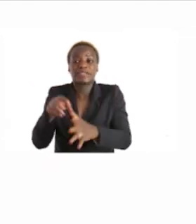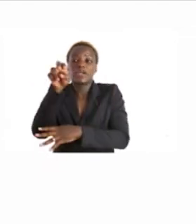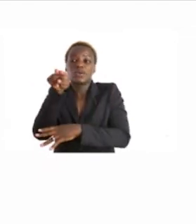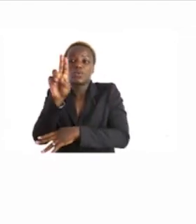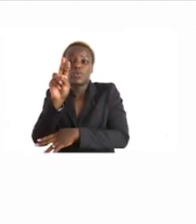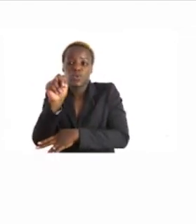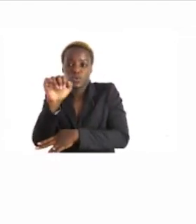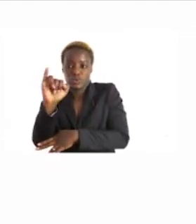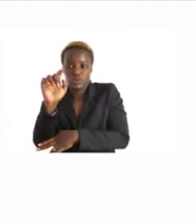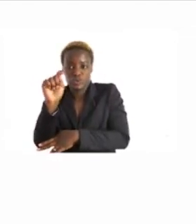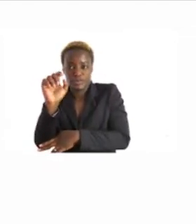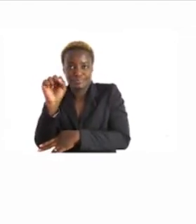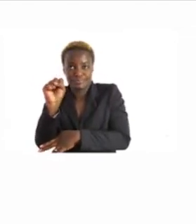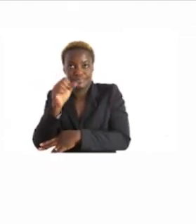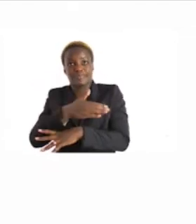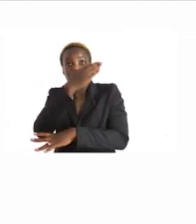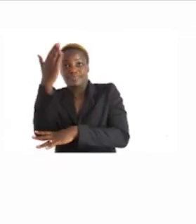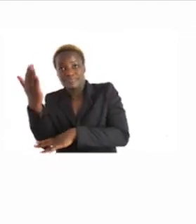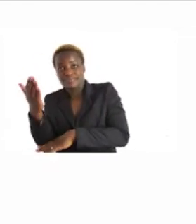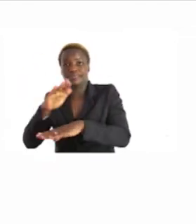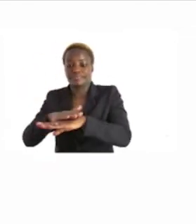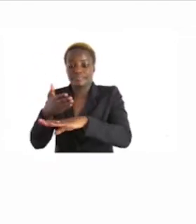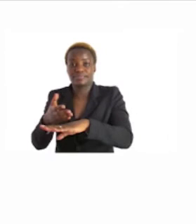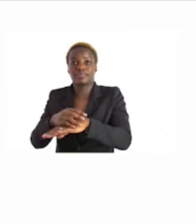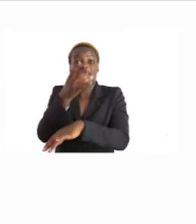units. Let's look at the next one,